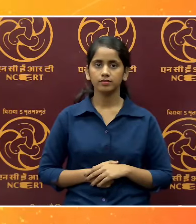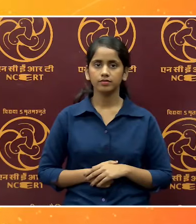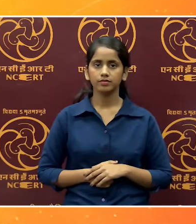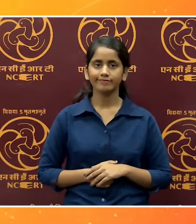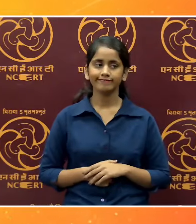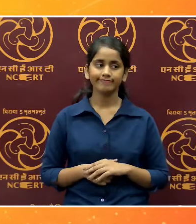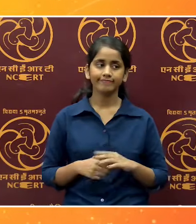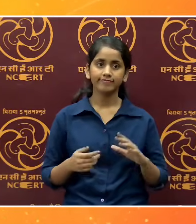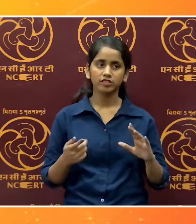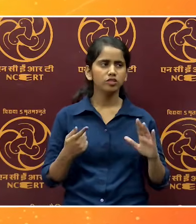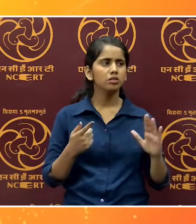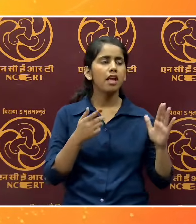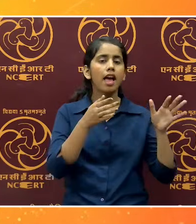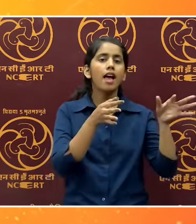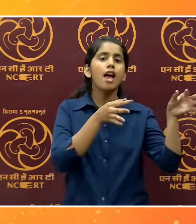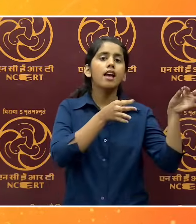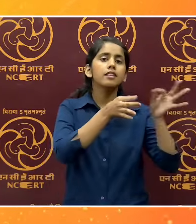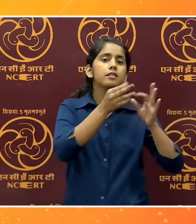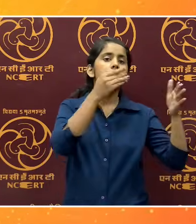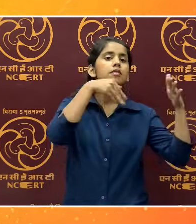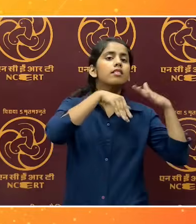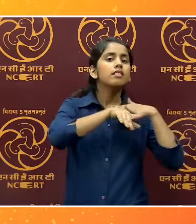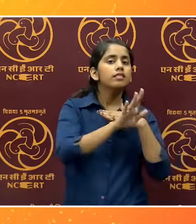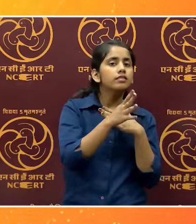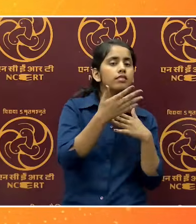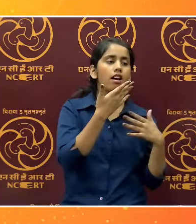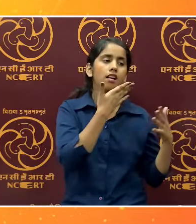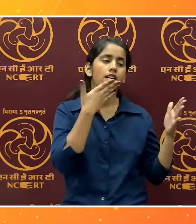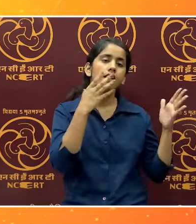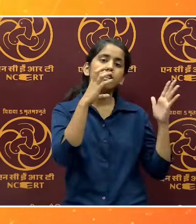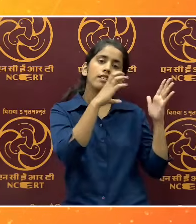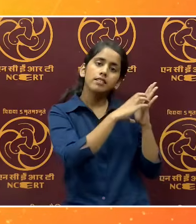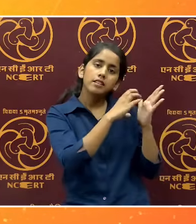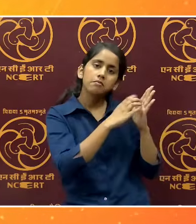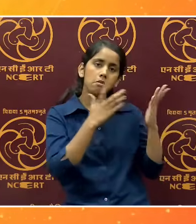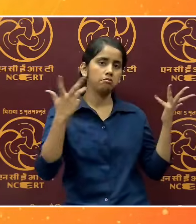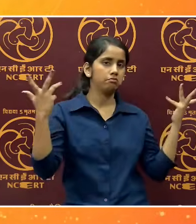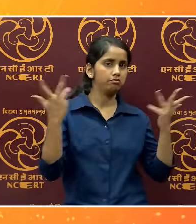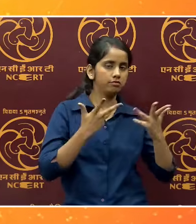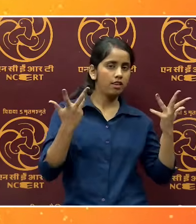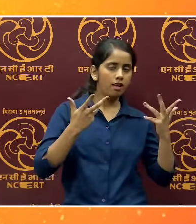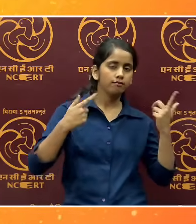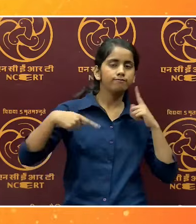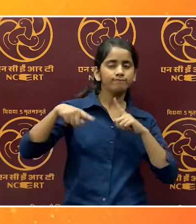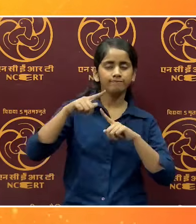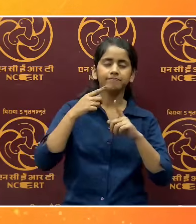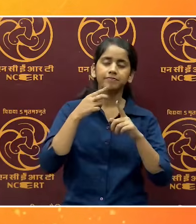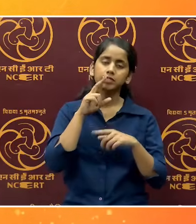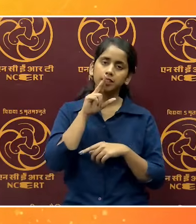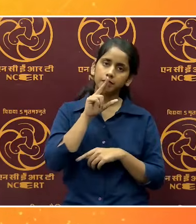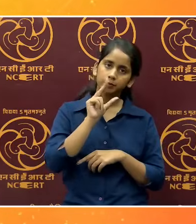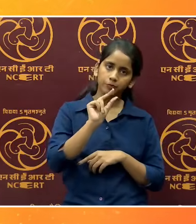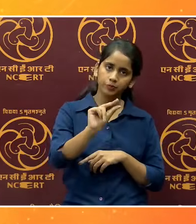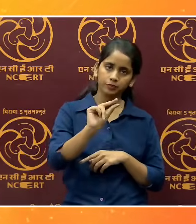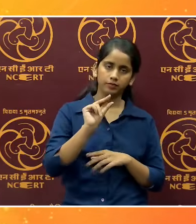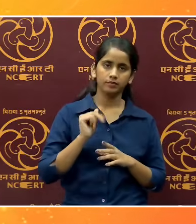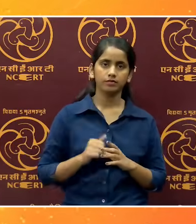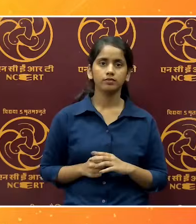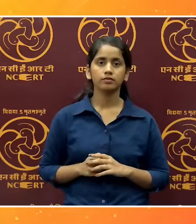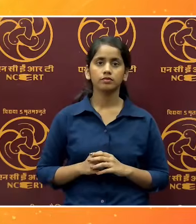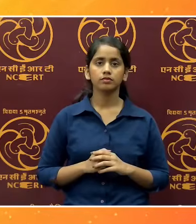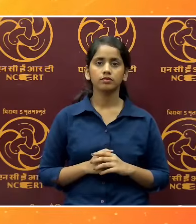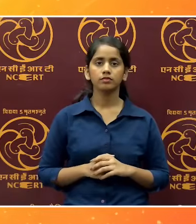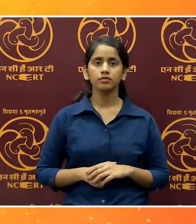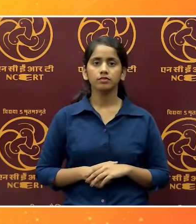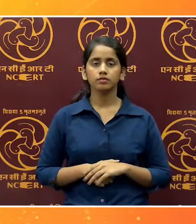colors match the plants and trees, I hide so well in grass and leaves. But snakes